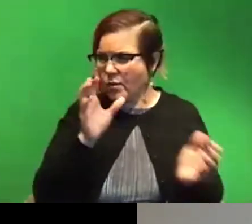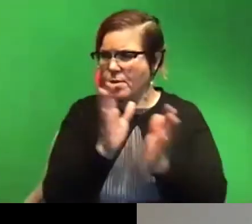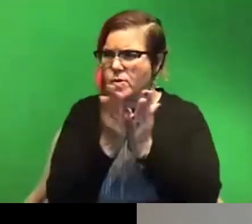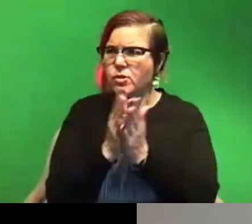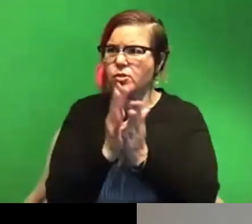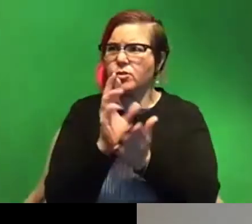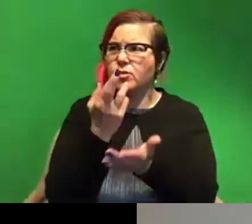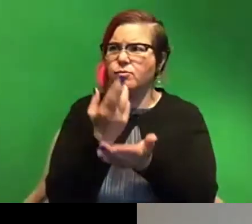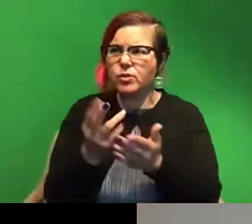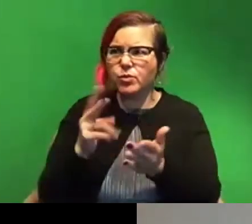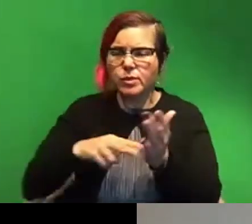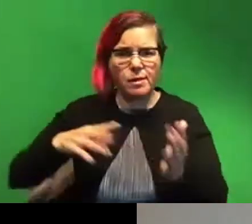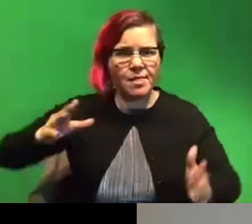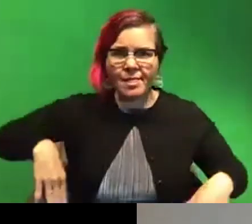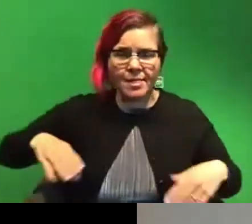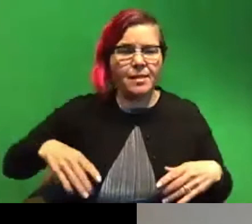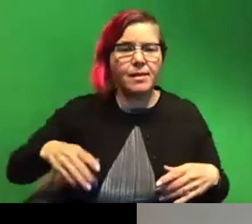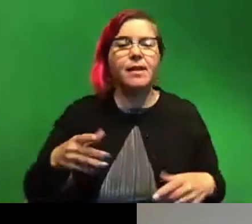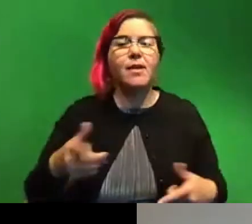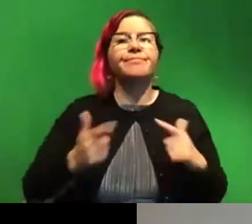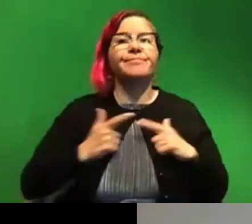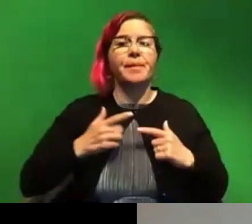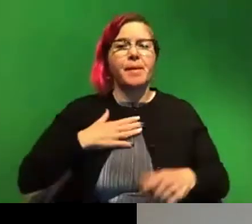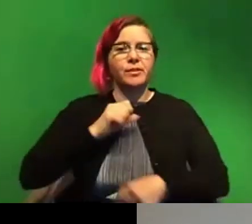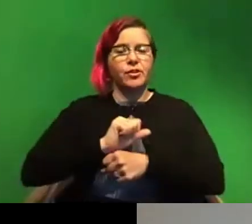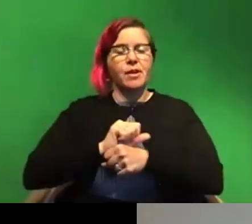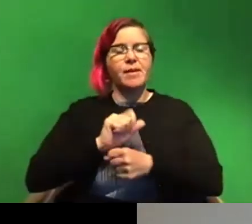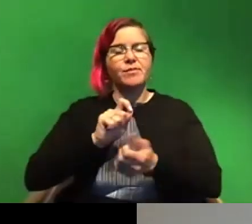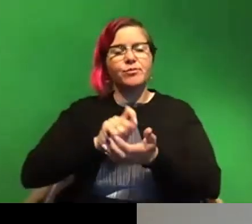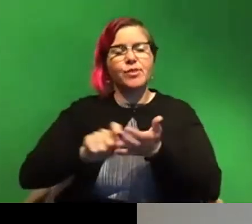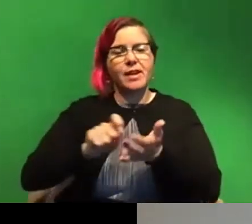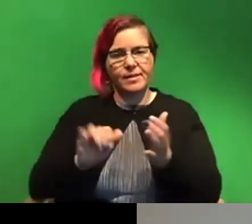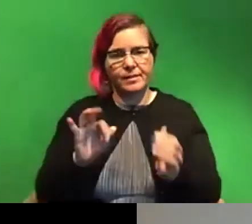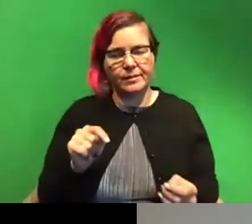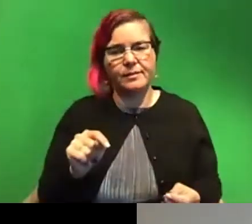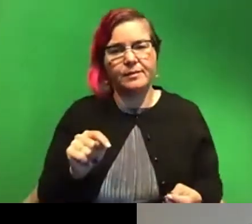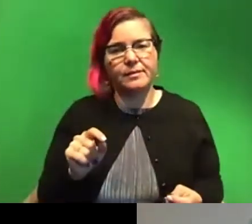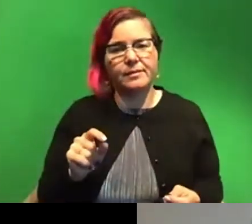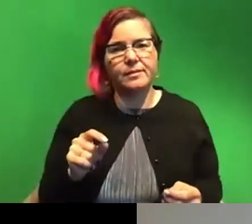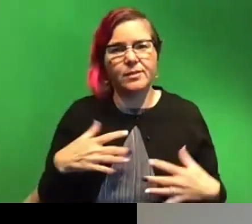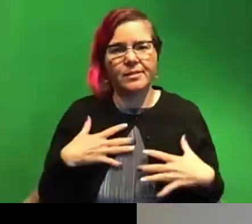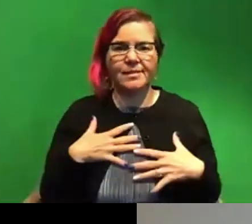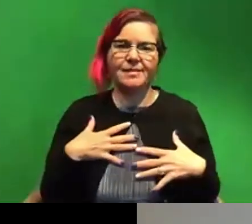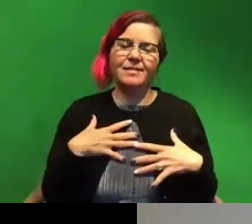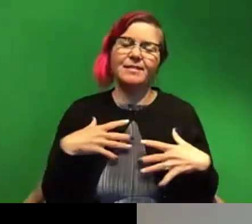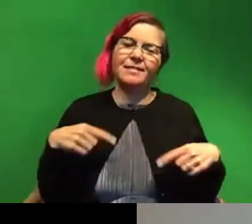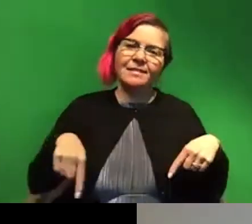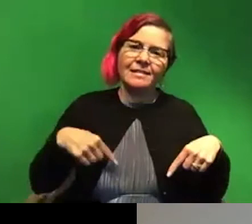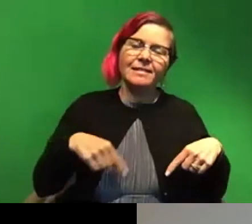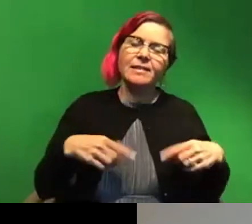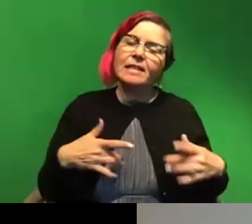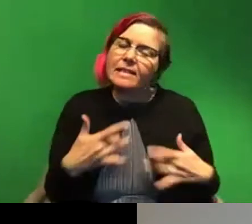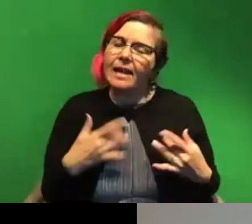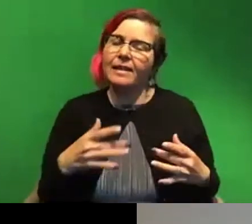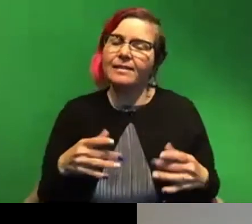to read and there isn't one because now it's your job to write it. Yeah. And so it's a very intimidating thing, but a very exciting thing